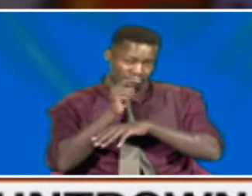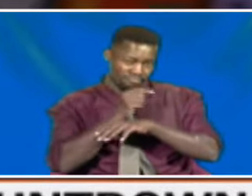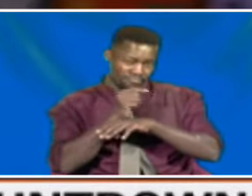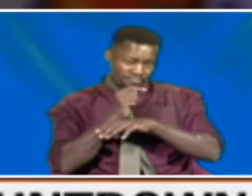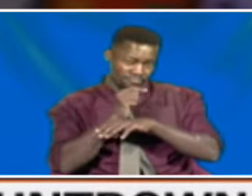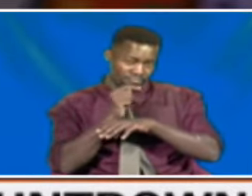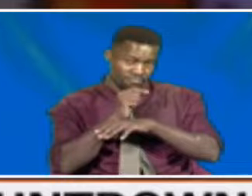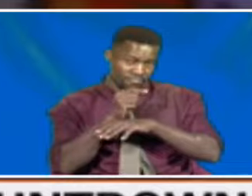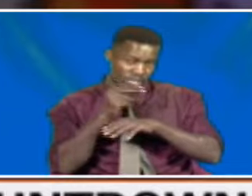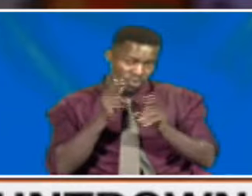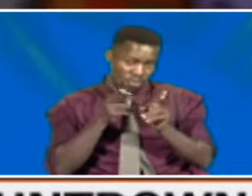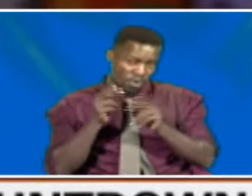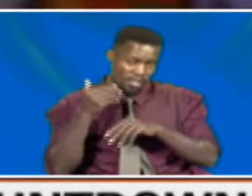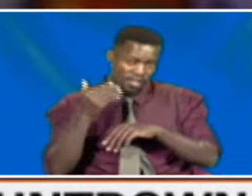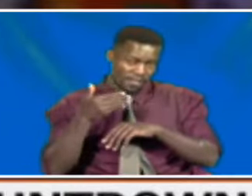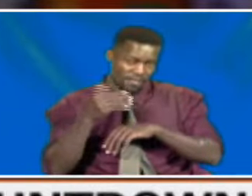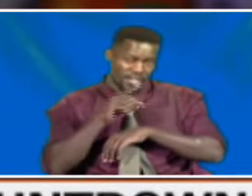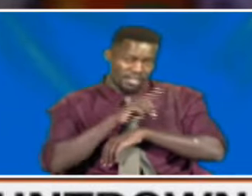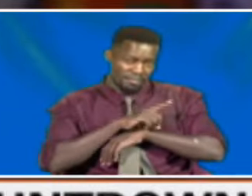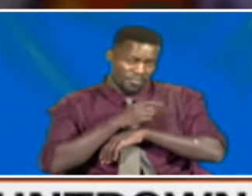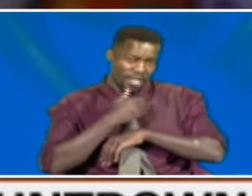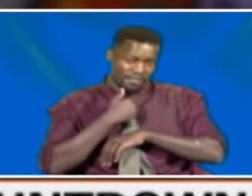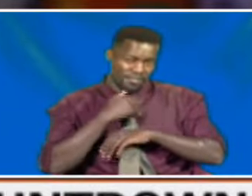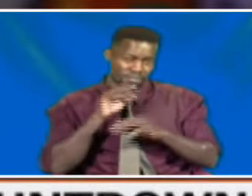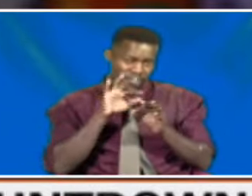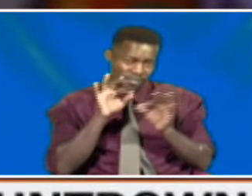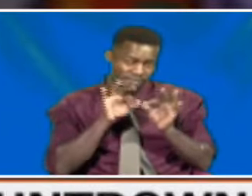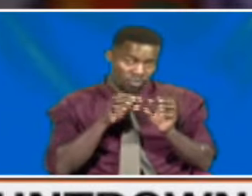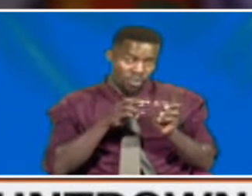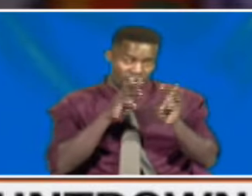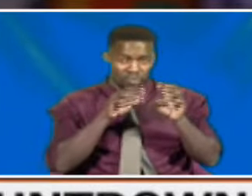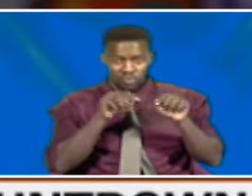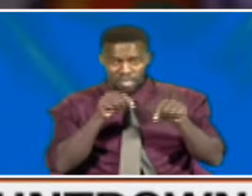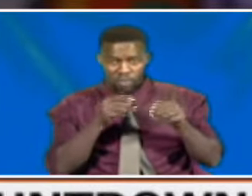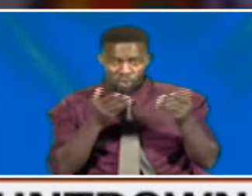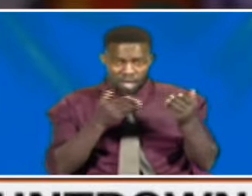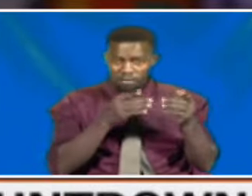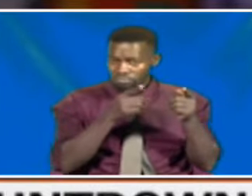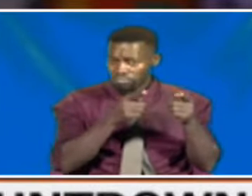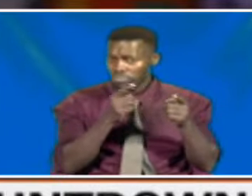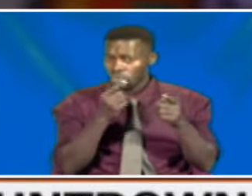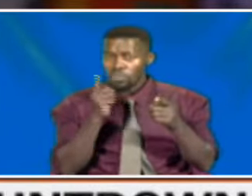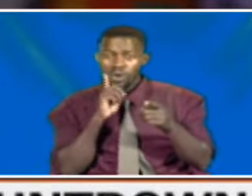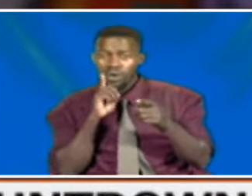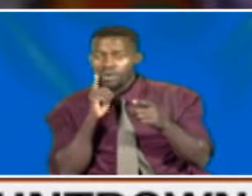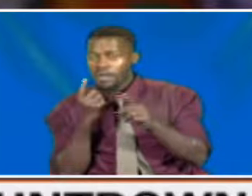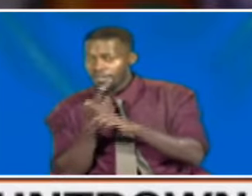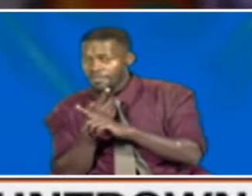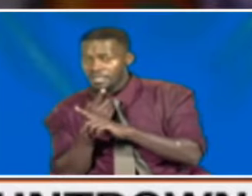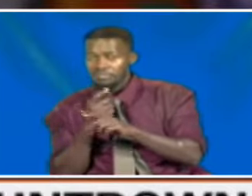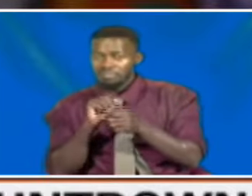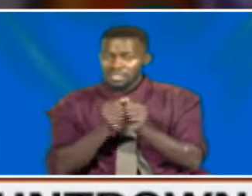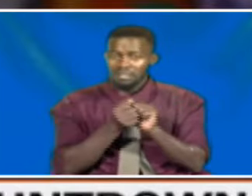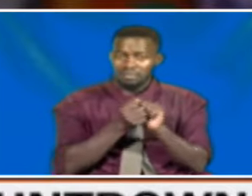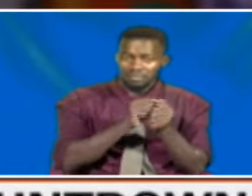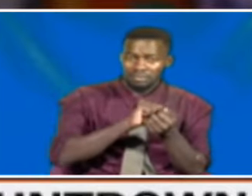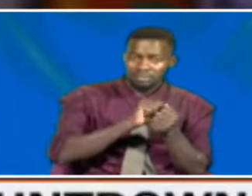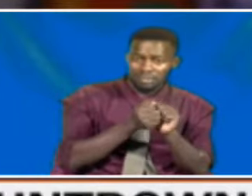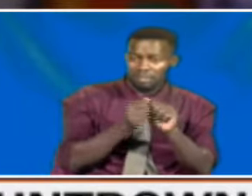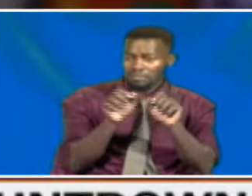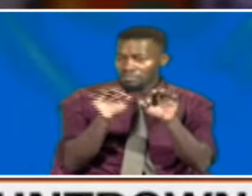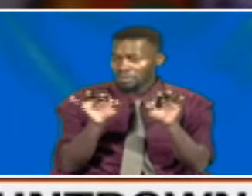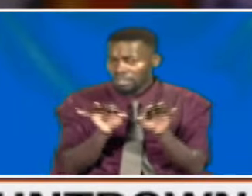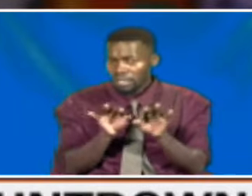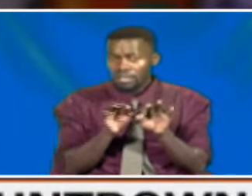kama kawaida. Niko na ile route nimepanga, leo nitaenda kupiga hill work, leo nitaenda kupiga kwa uwanja. Na kuna